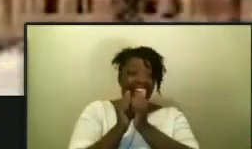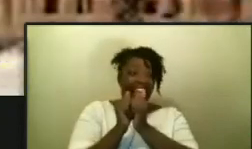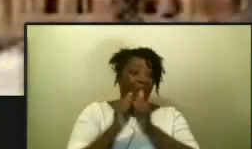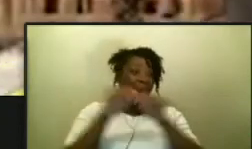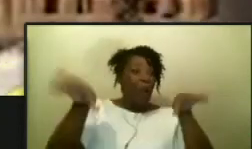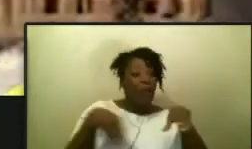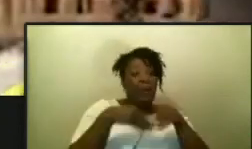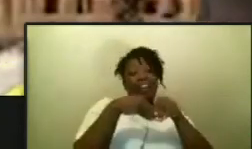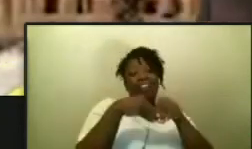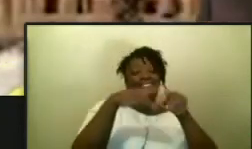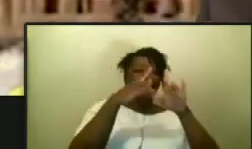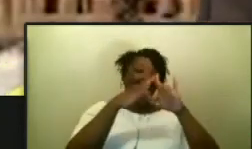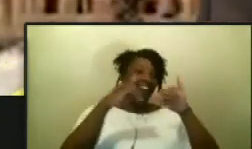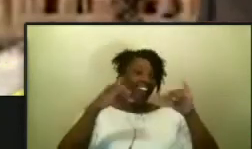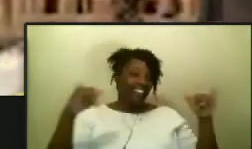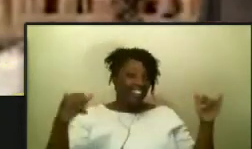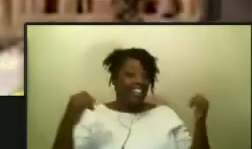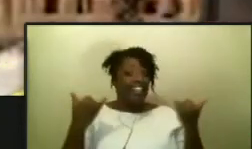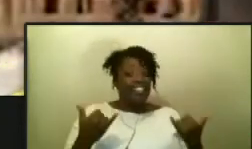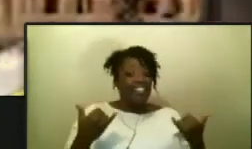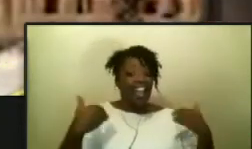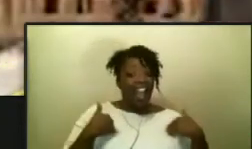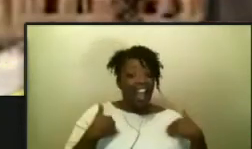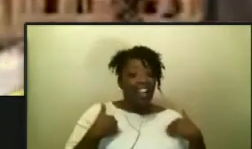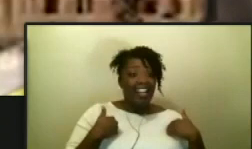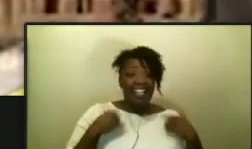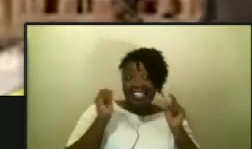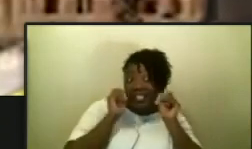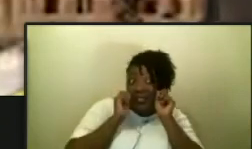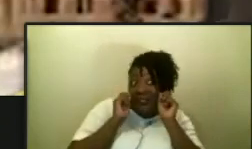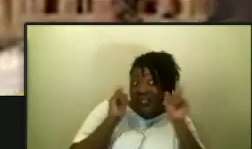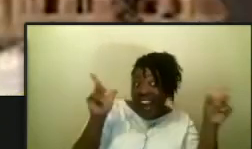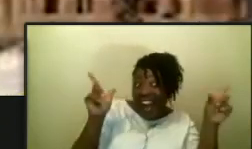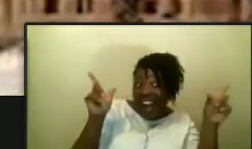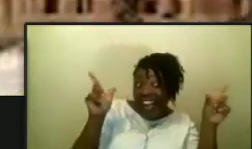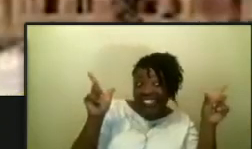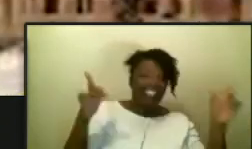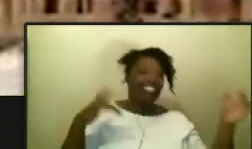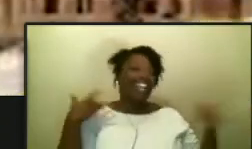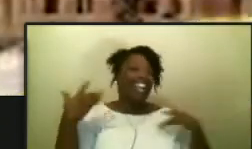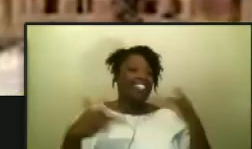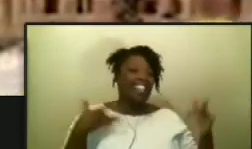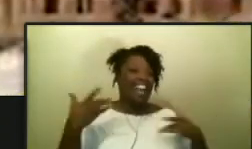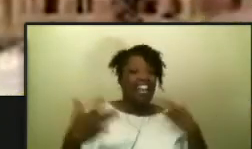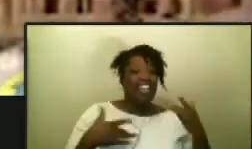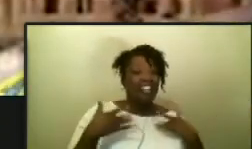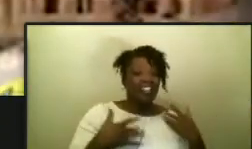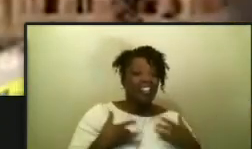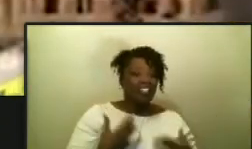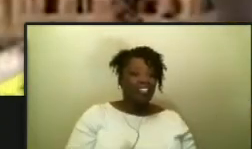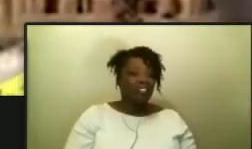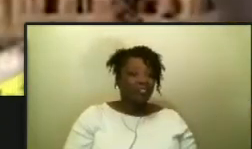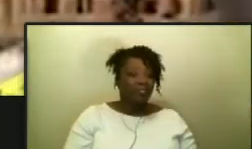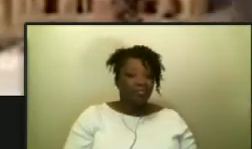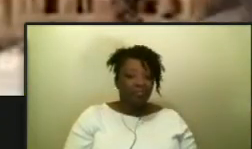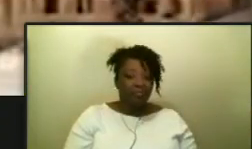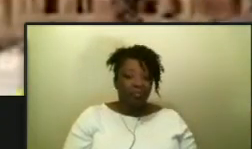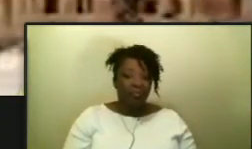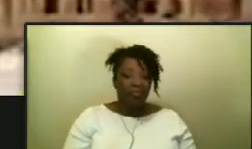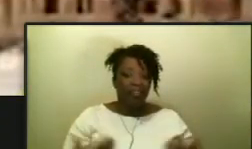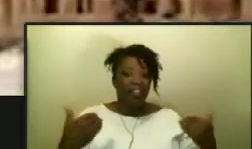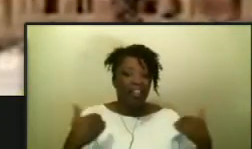on and so forth. So today we have a little surprise, and I am so excited. To close today's town hall, we